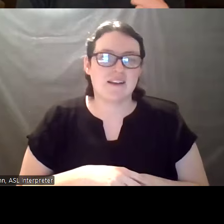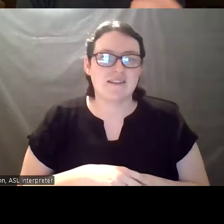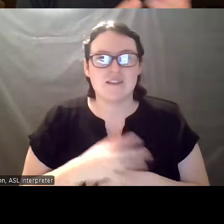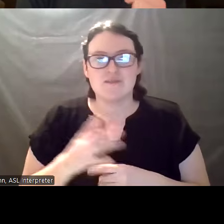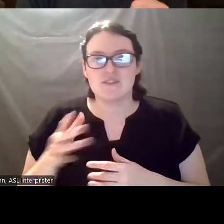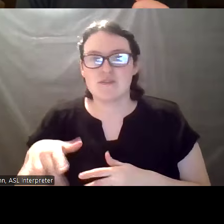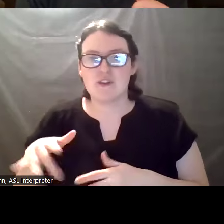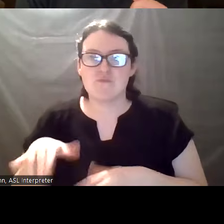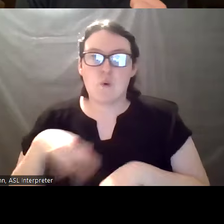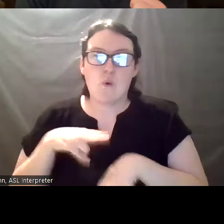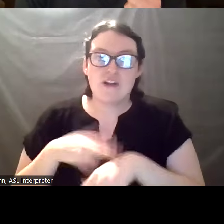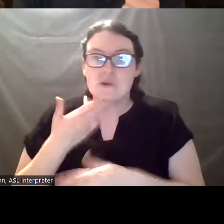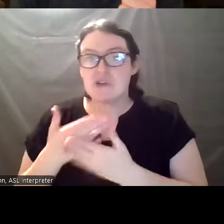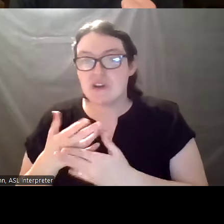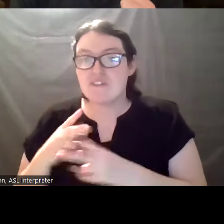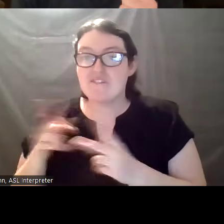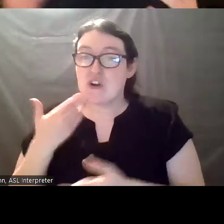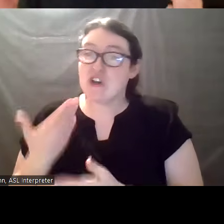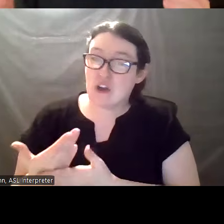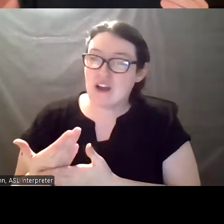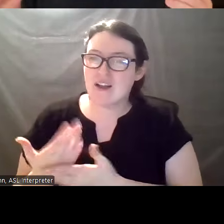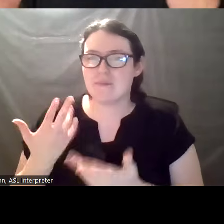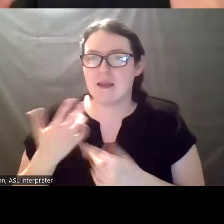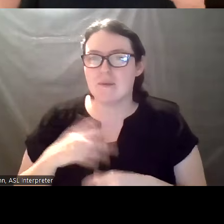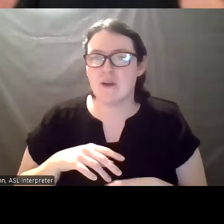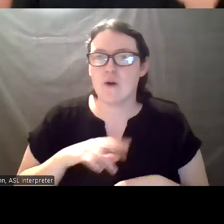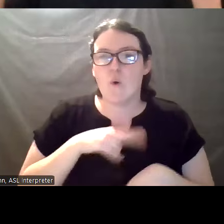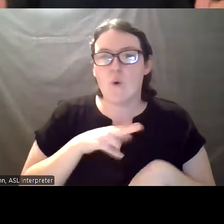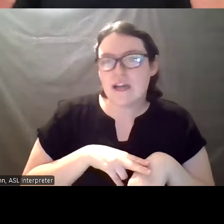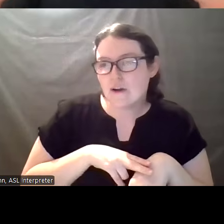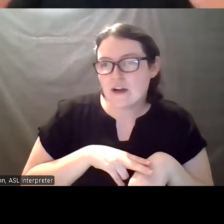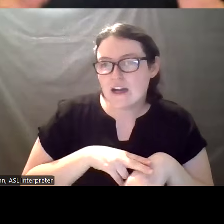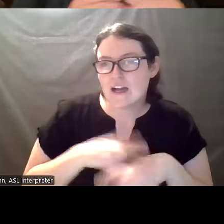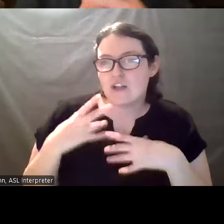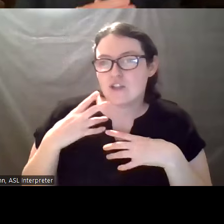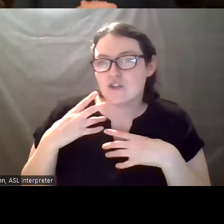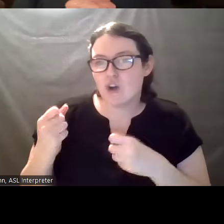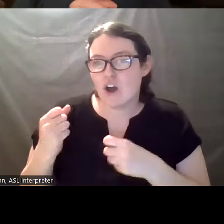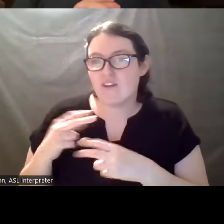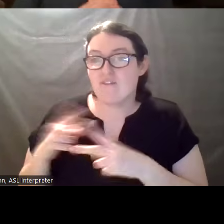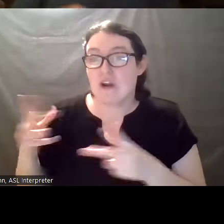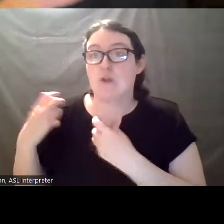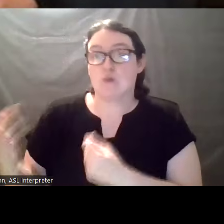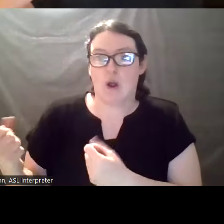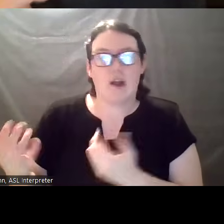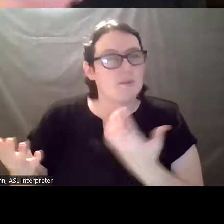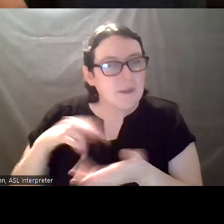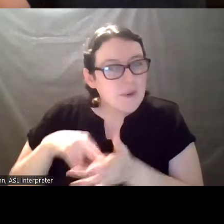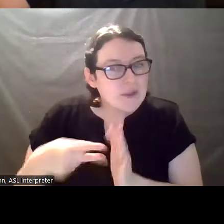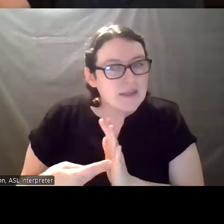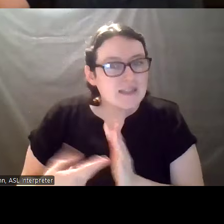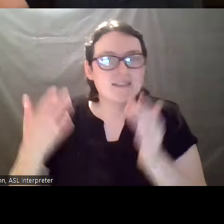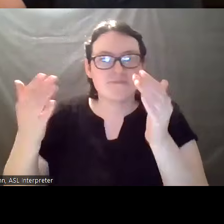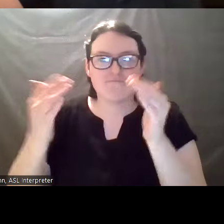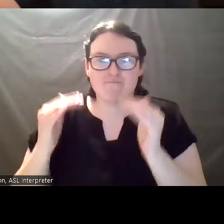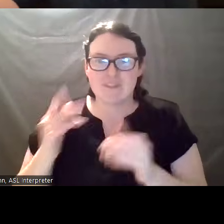ordinary, good, and very good beer. Maybe ordinary, strong, good, and very, sorry, ordinary, strong, and very strong beer. And then you see some other